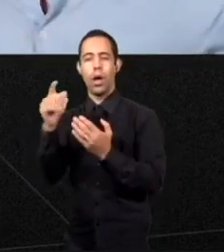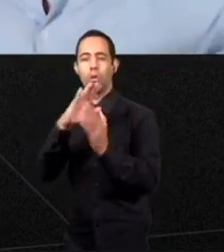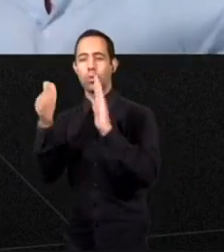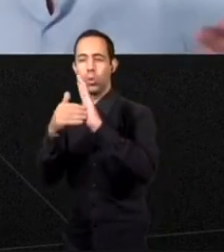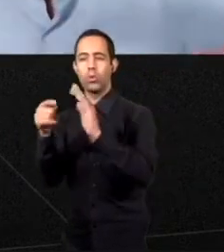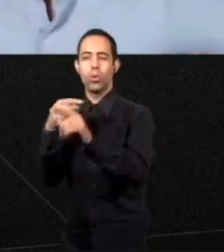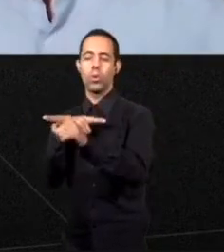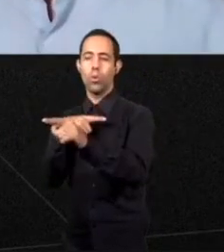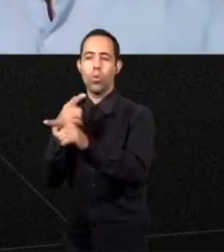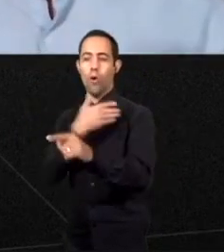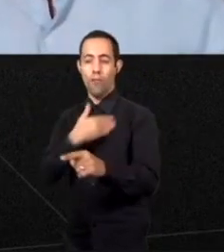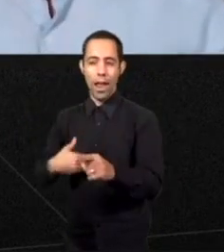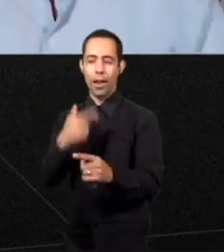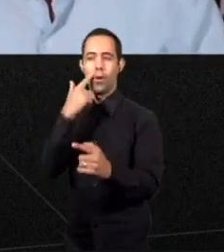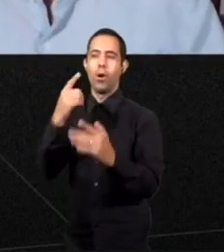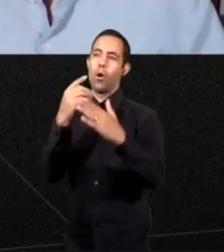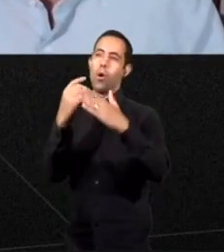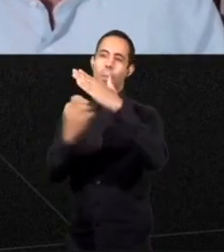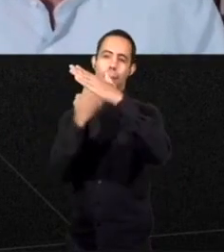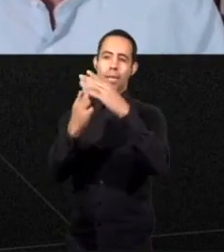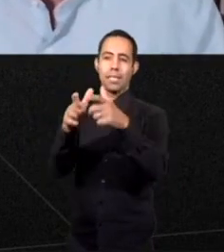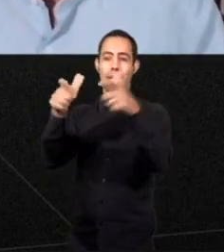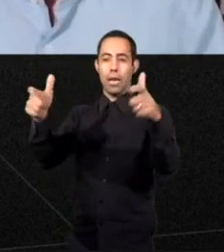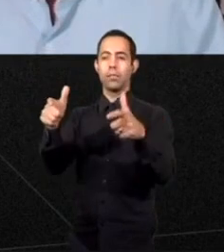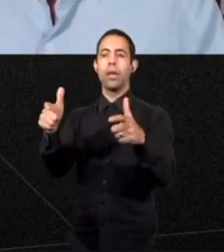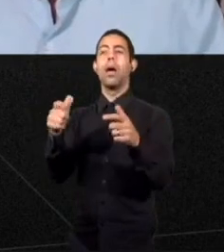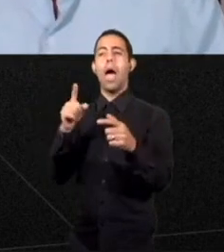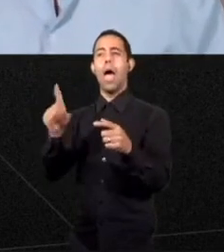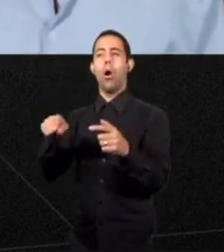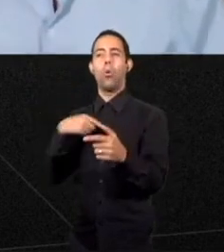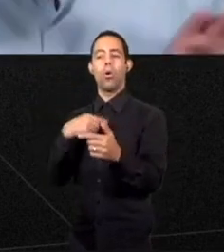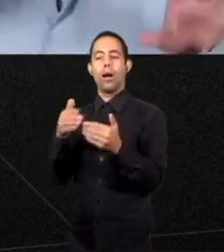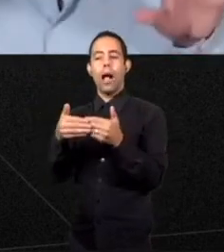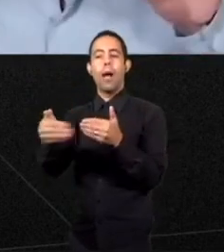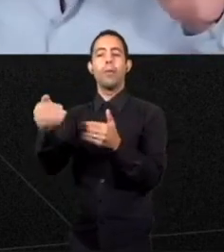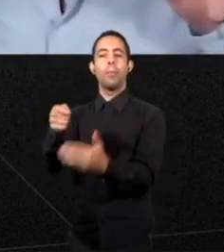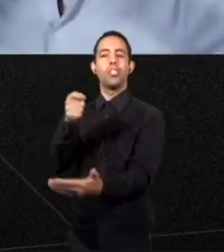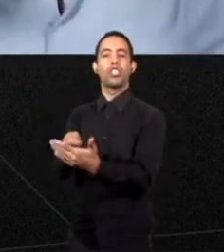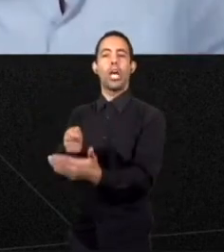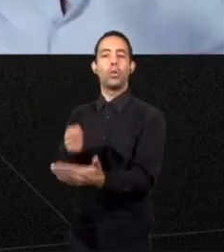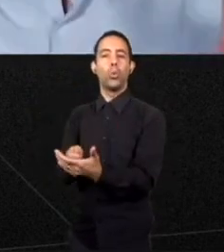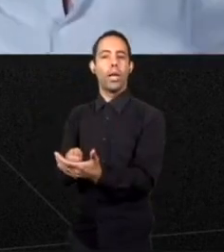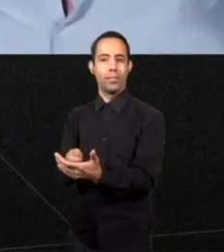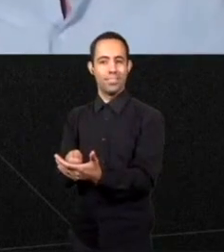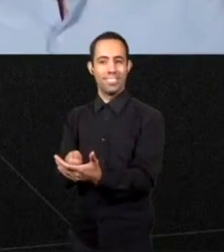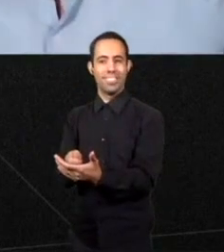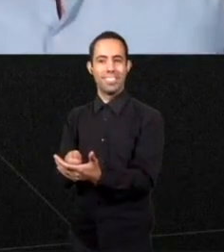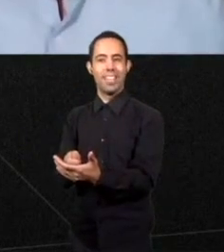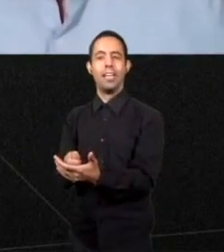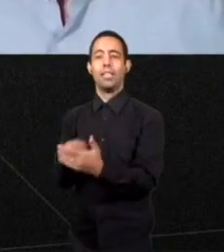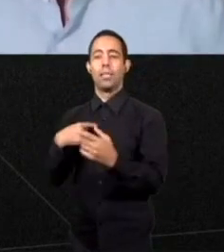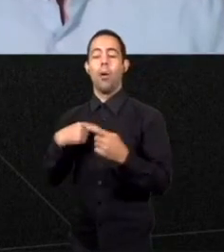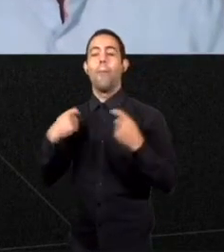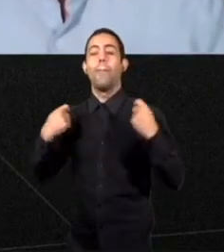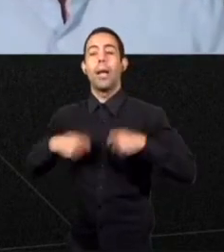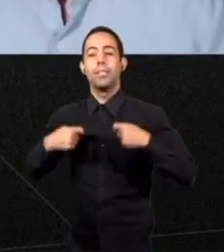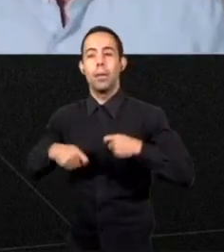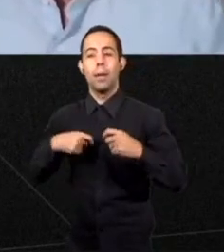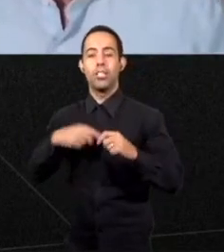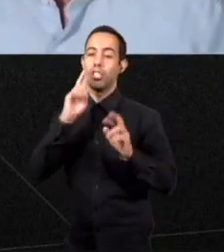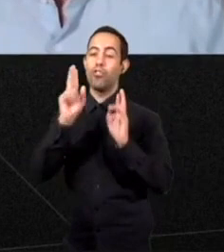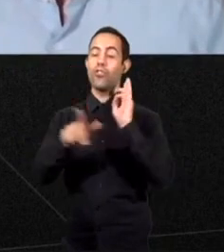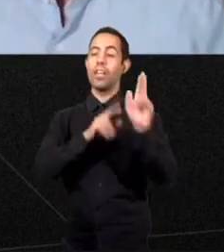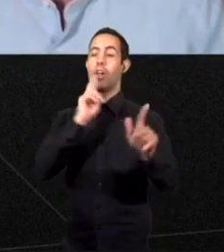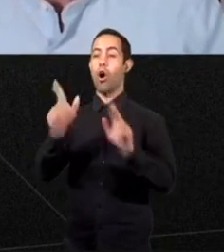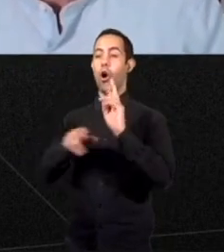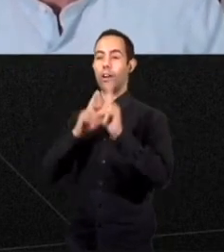again, that's the road to dictatorship. So you should have several different institutions,